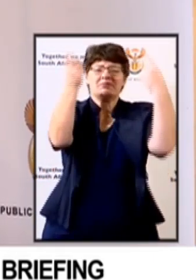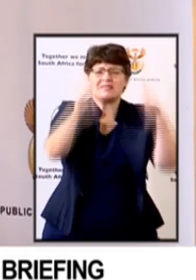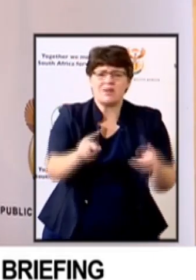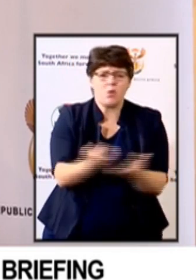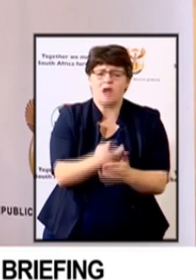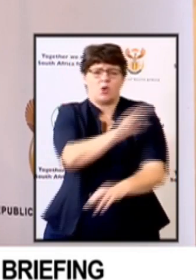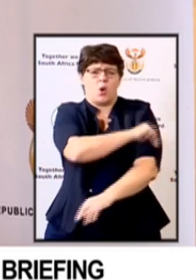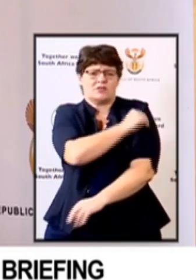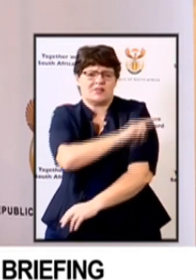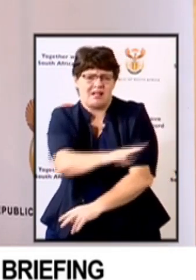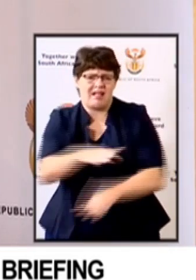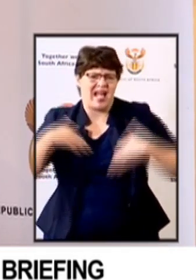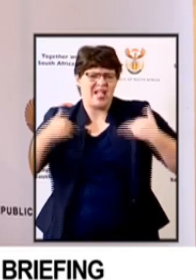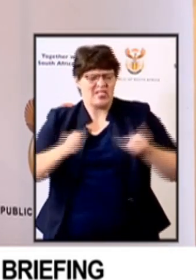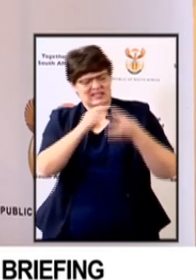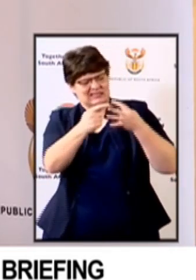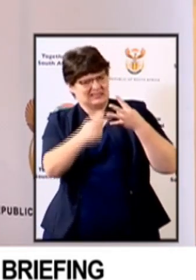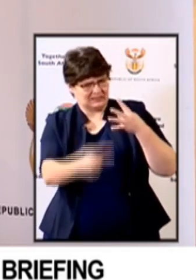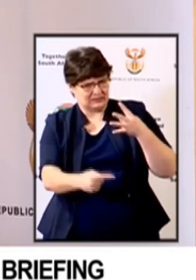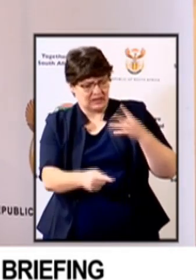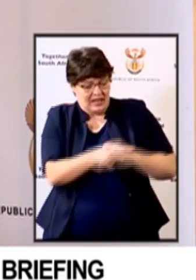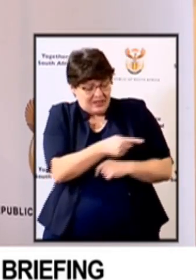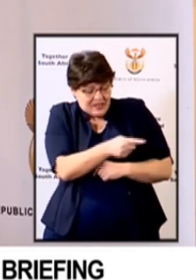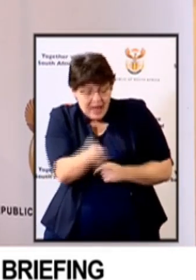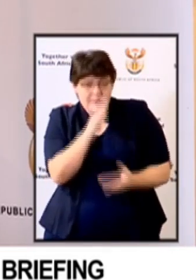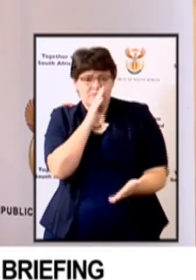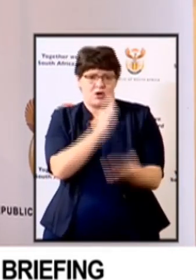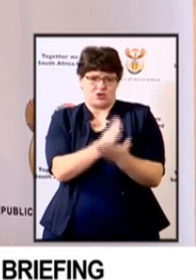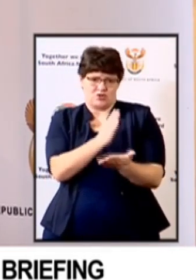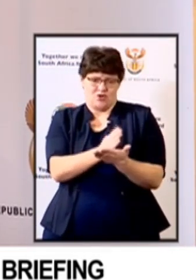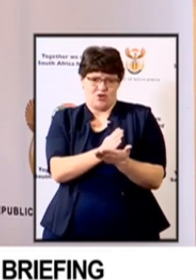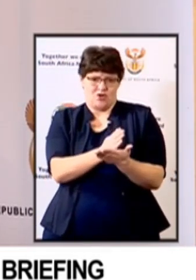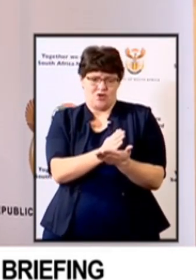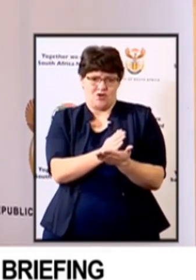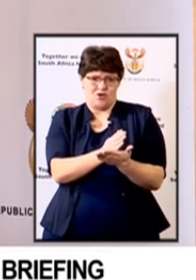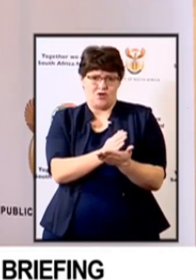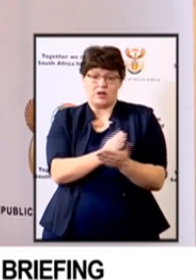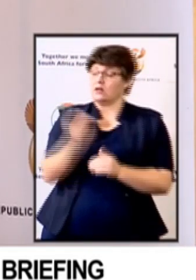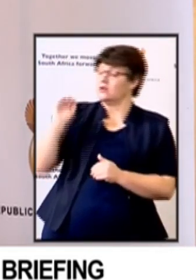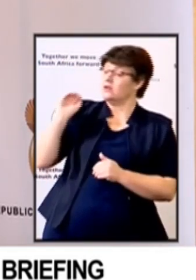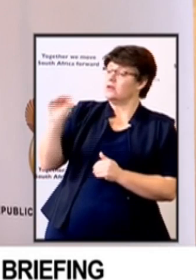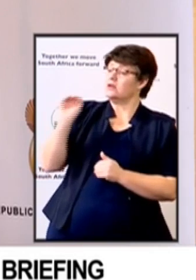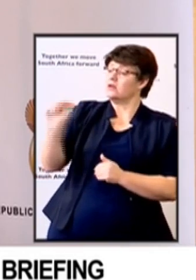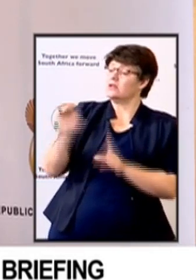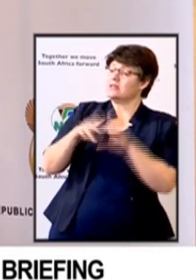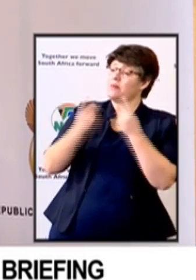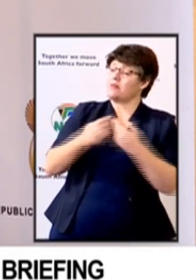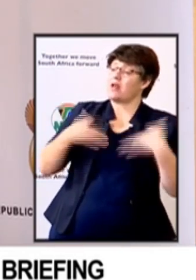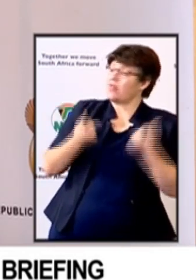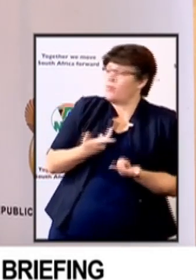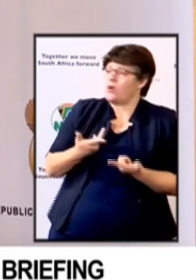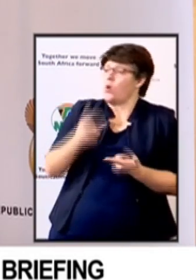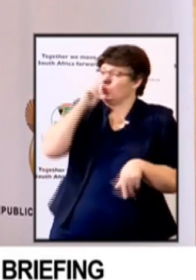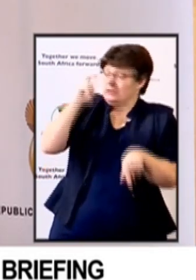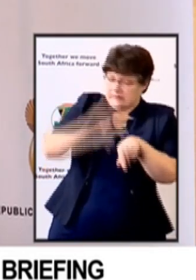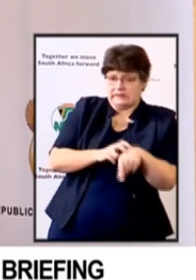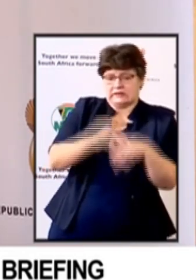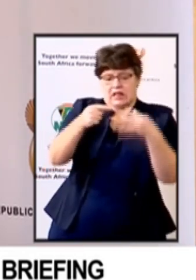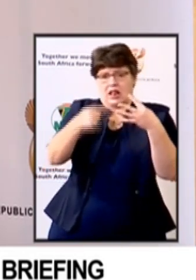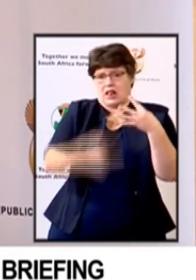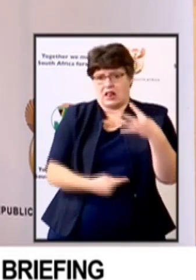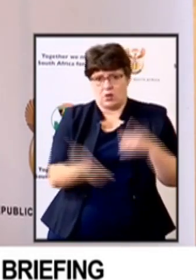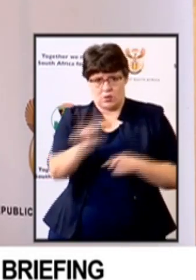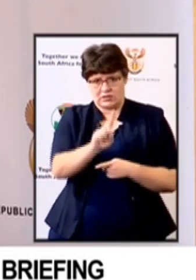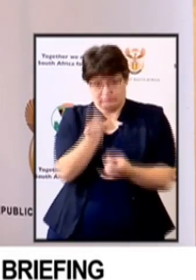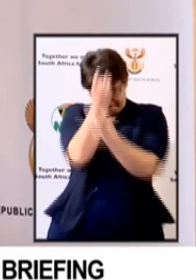facilities, are encouraged to ensure alertness of the Department of Health on their